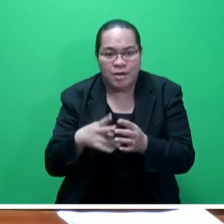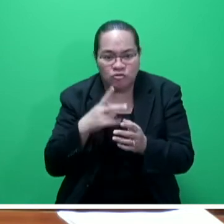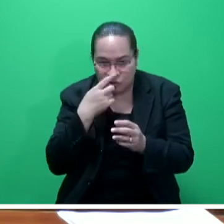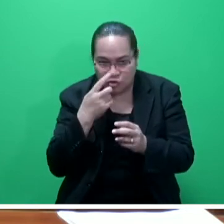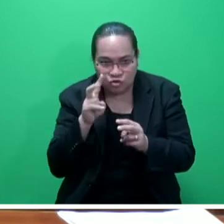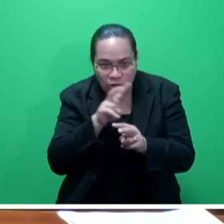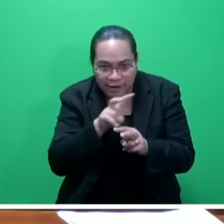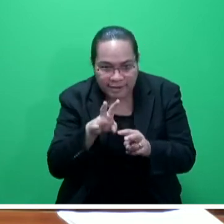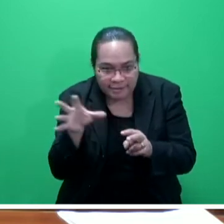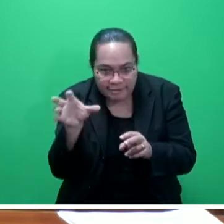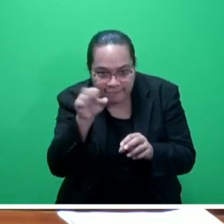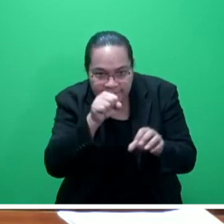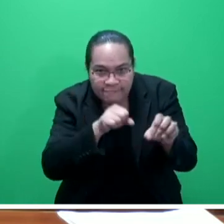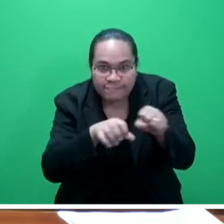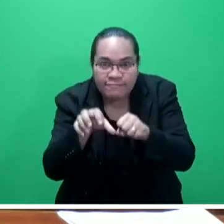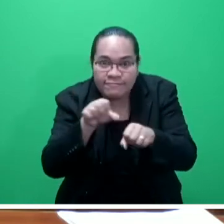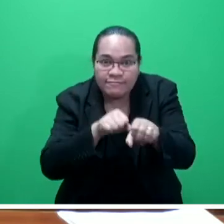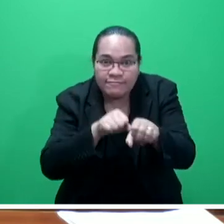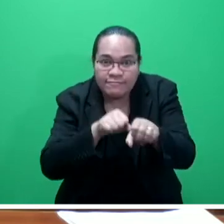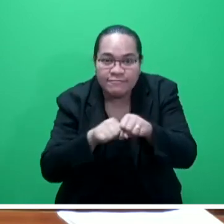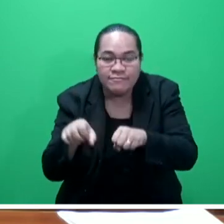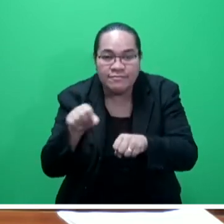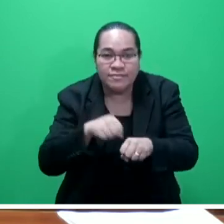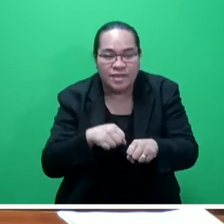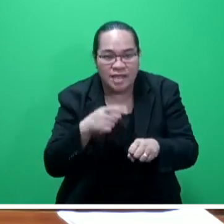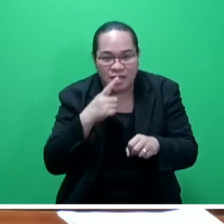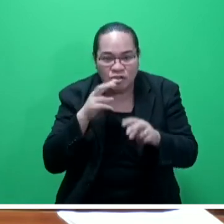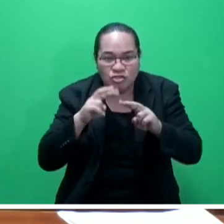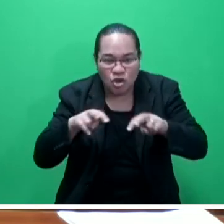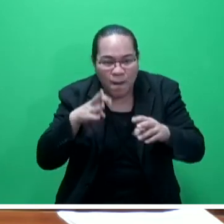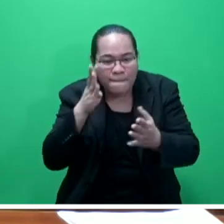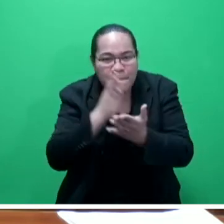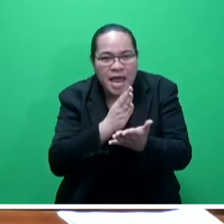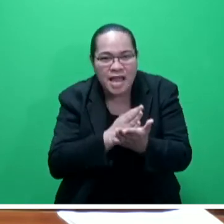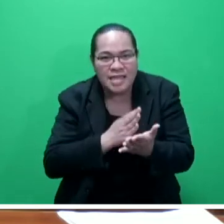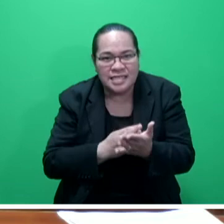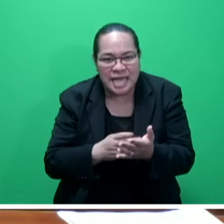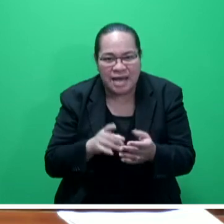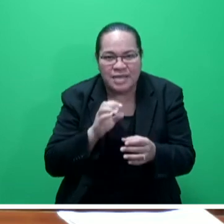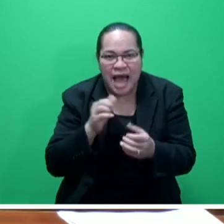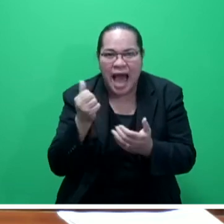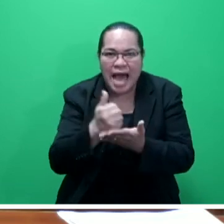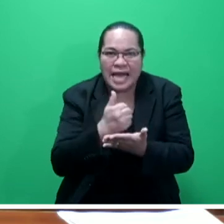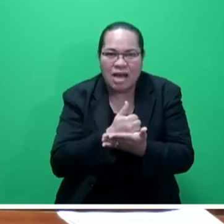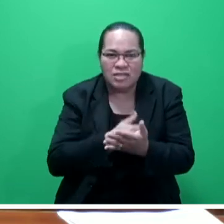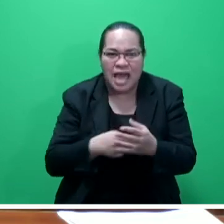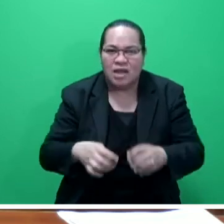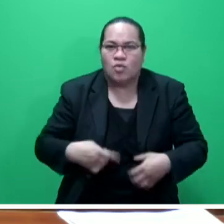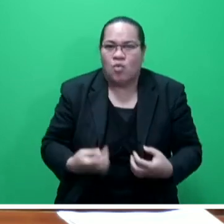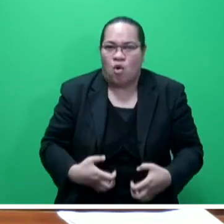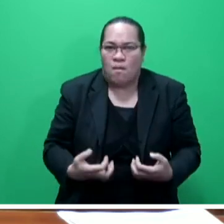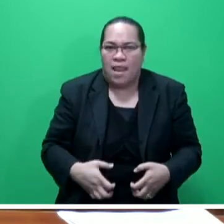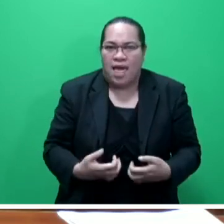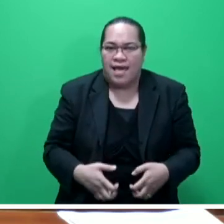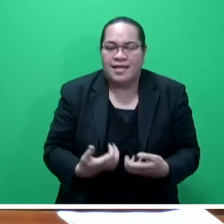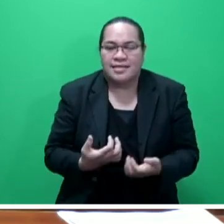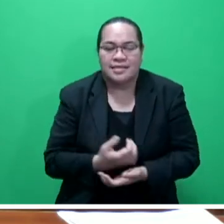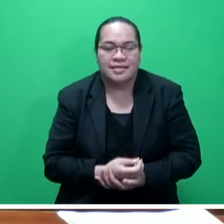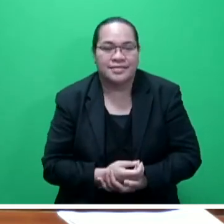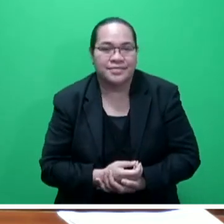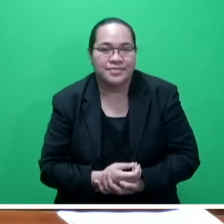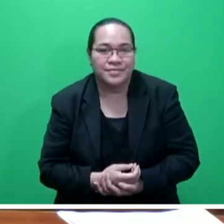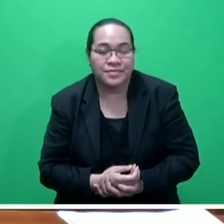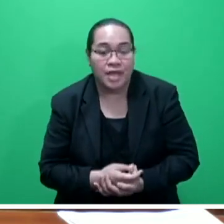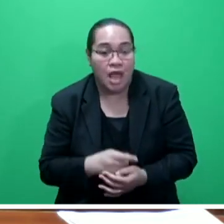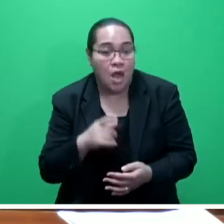that Water Authority of Fiji uses for billing, customer accounts, and the complaints management system. Water